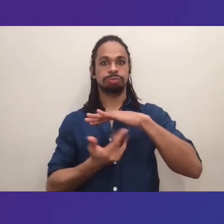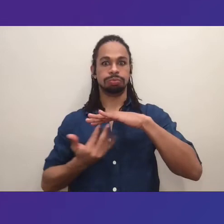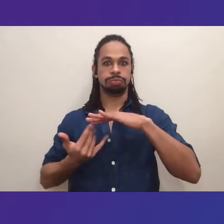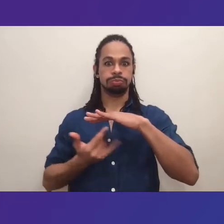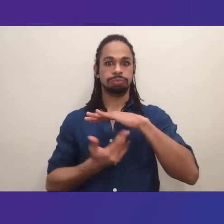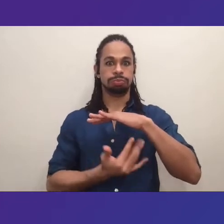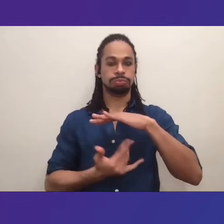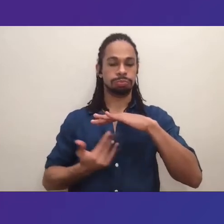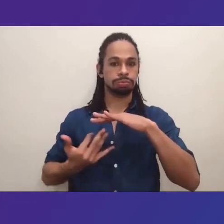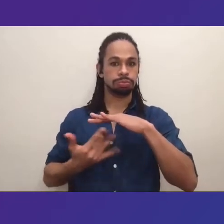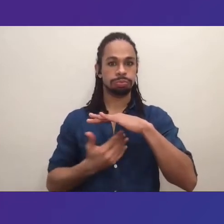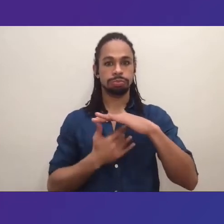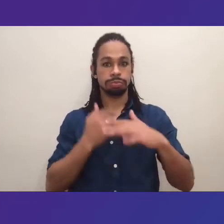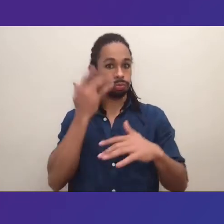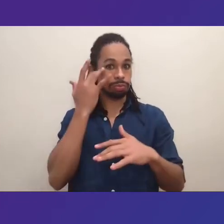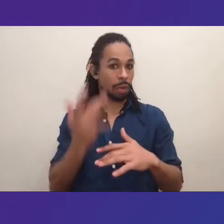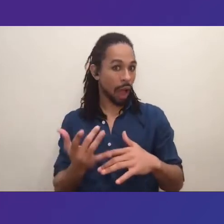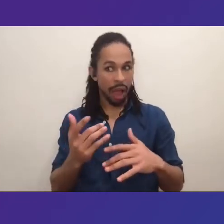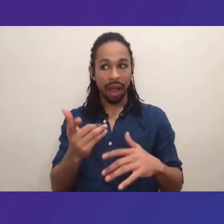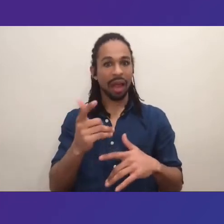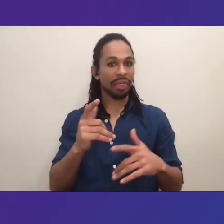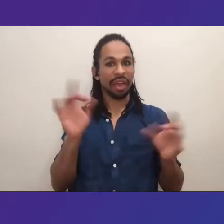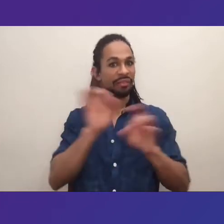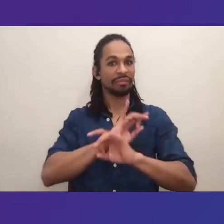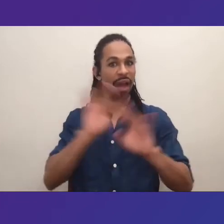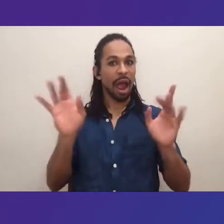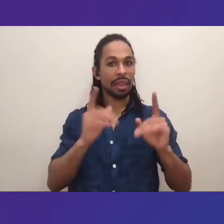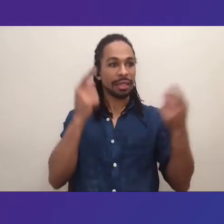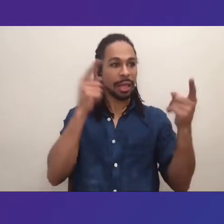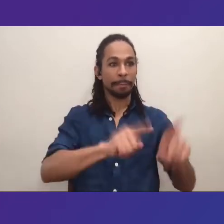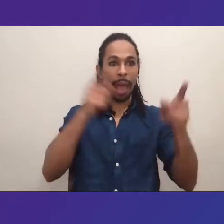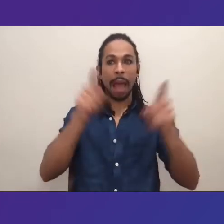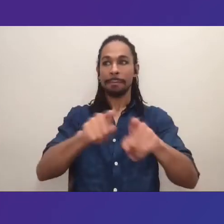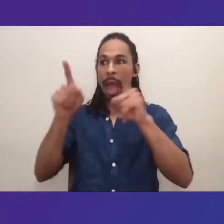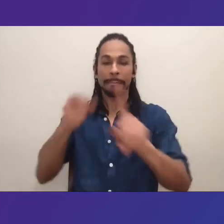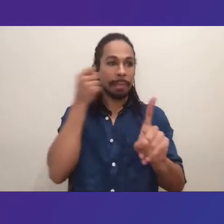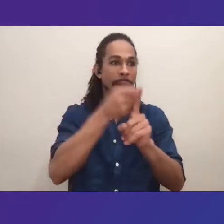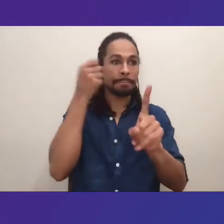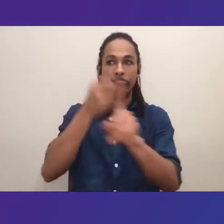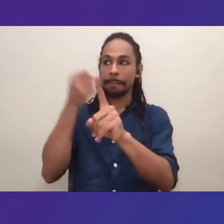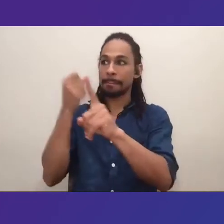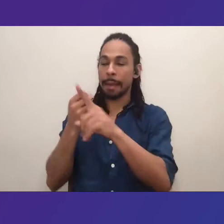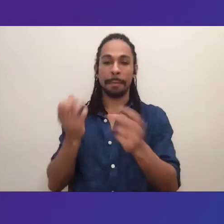as a result of the violence that's happening in so many places right now.